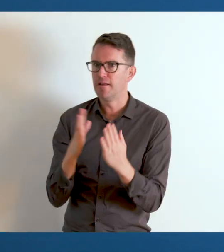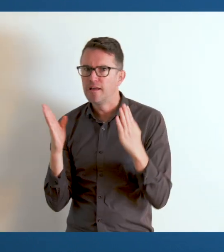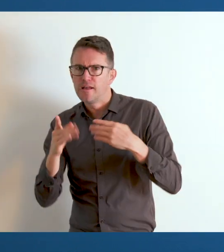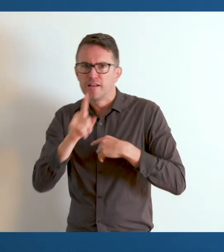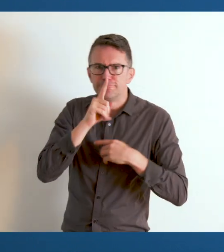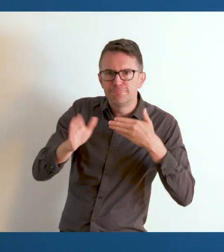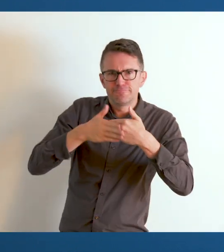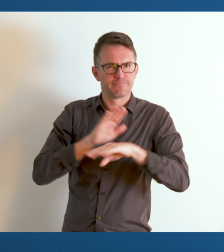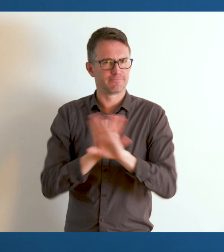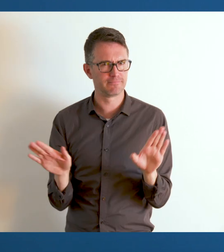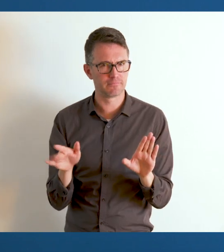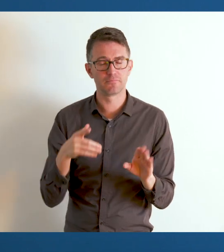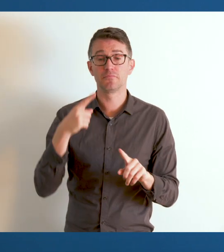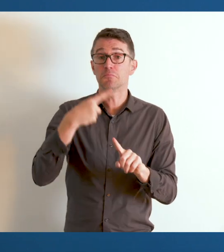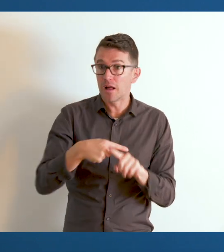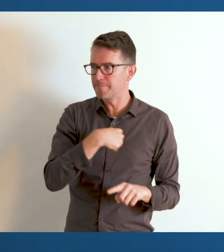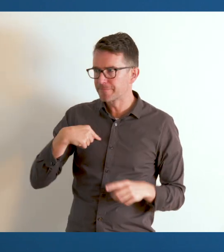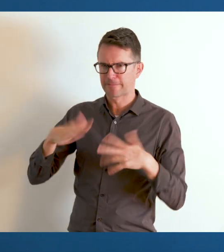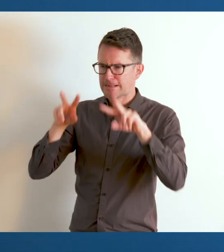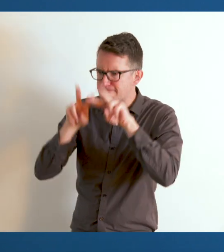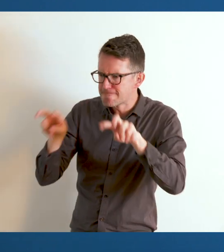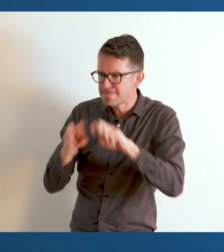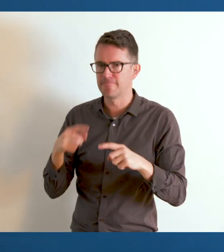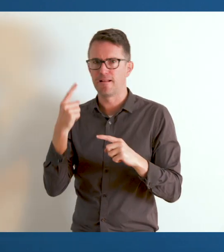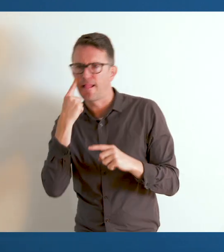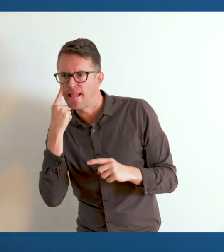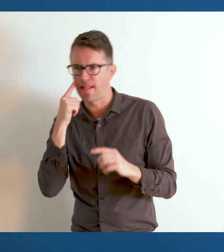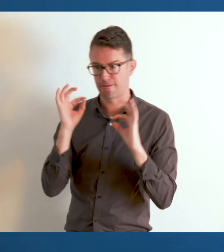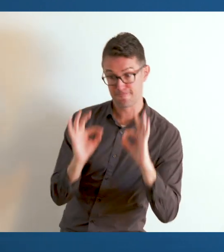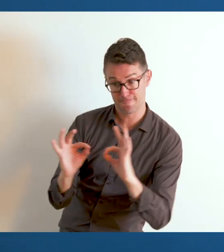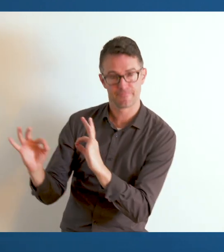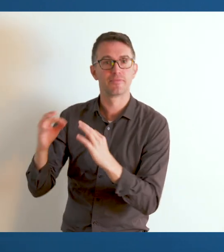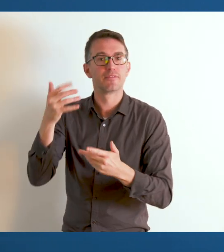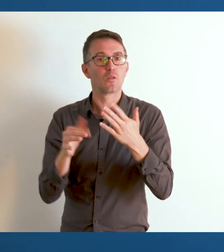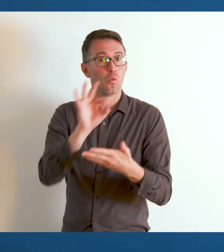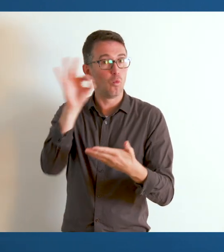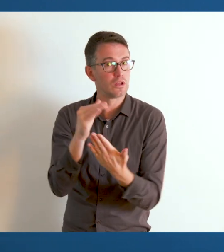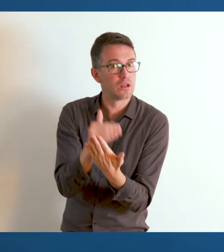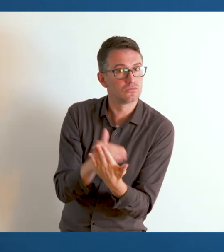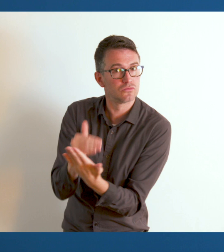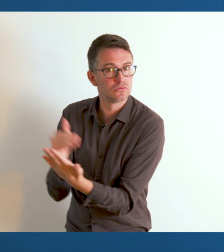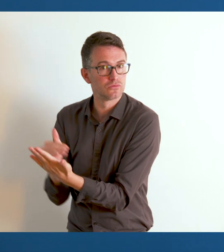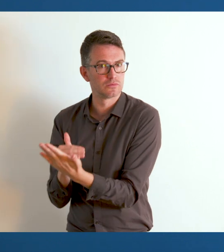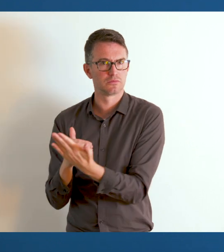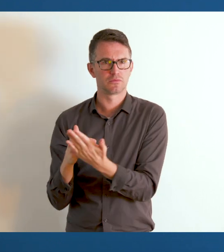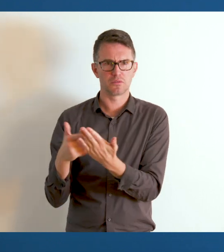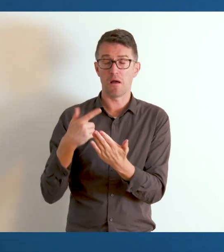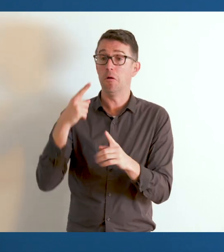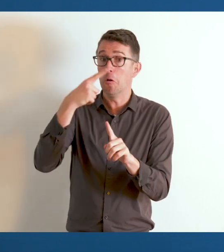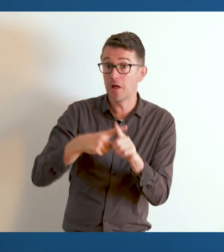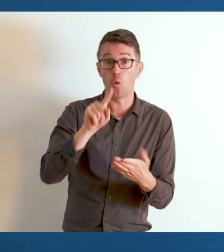tools in multiple countries, so that we want to make sure that they work not only in English, the language that we use to